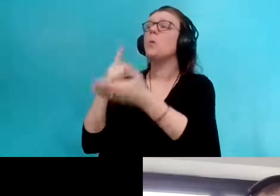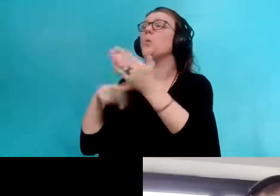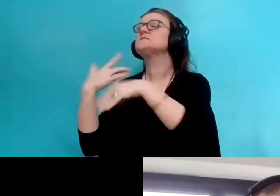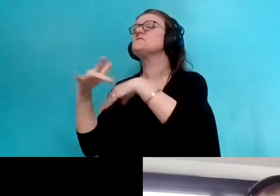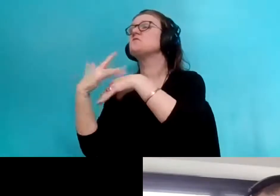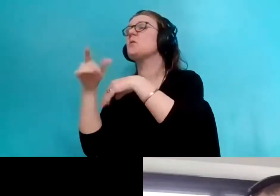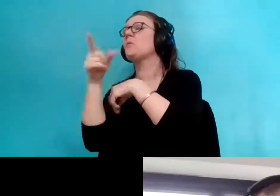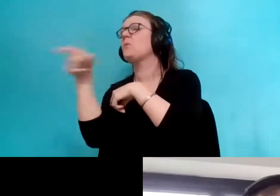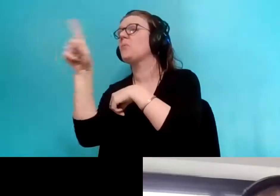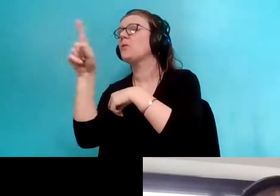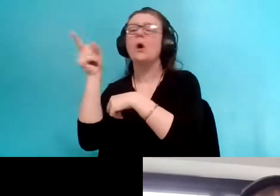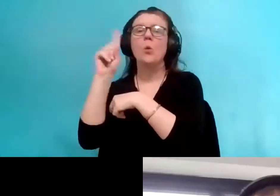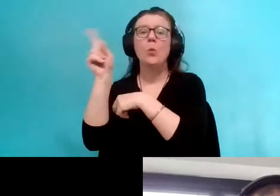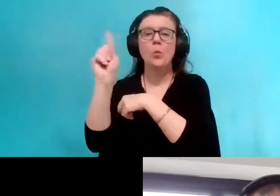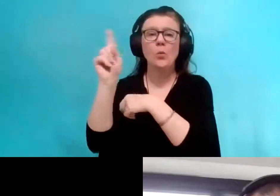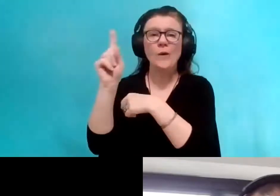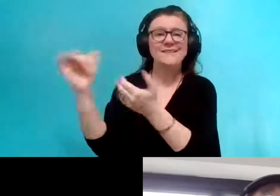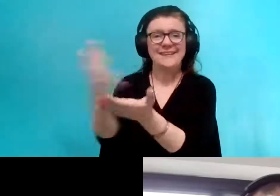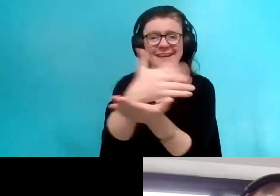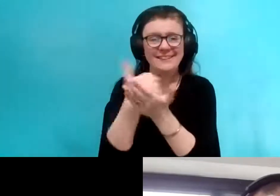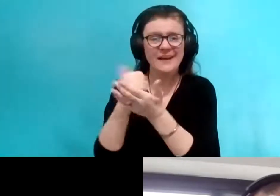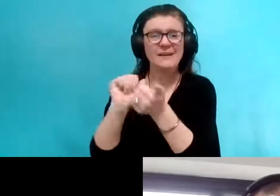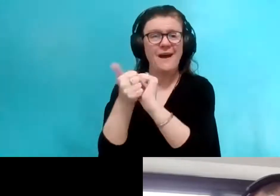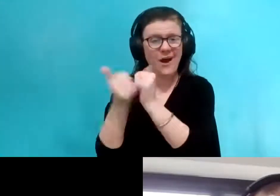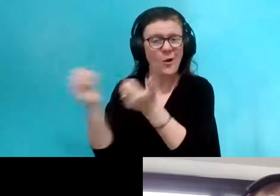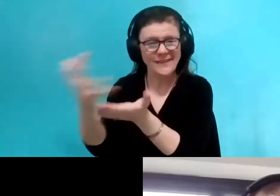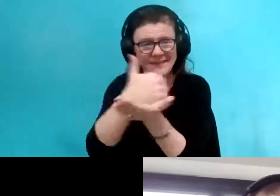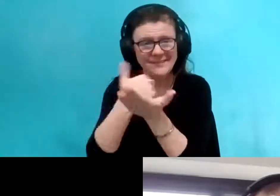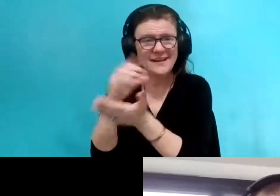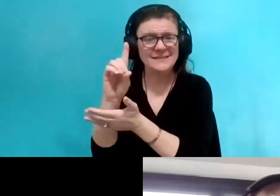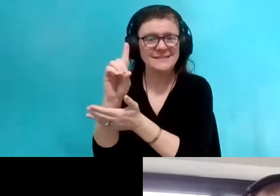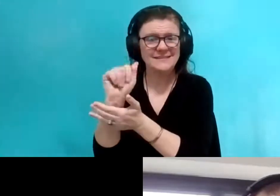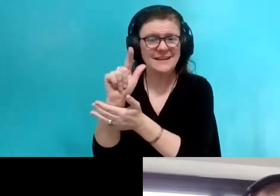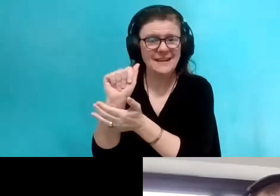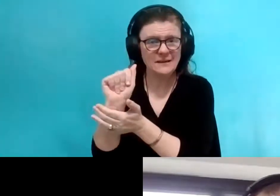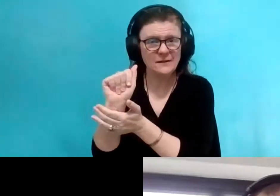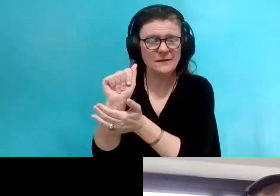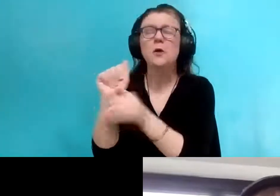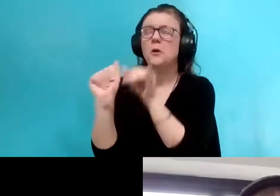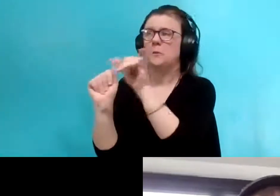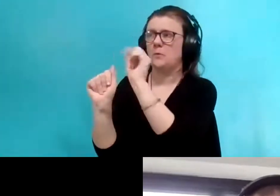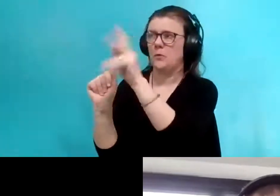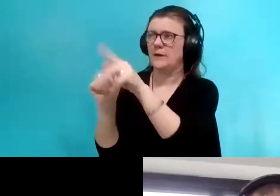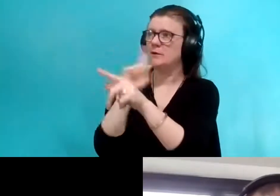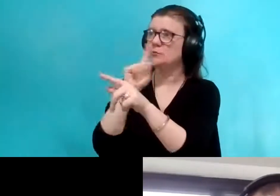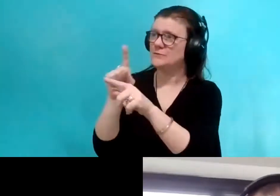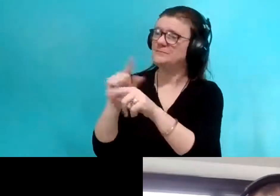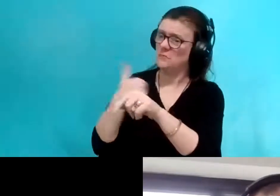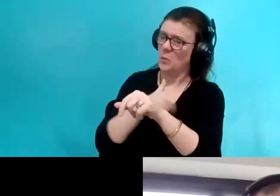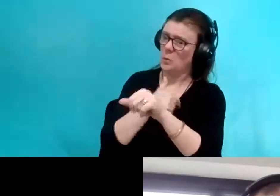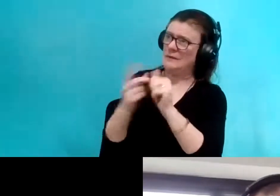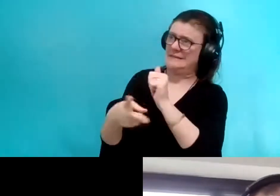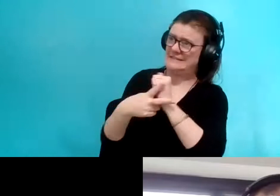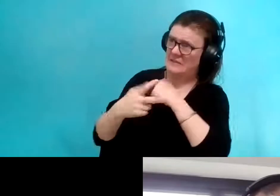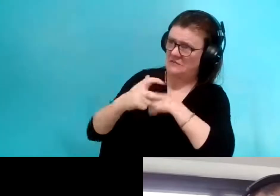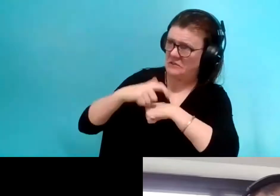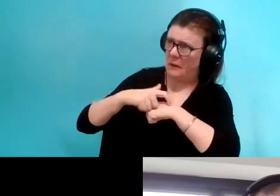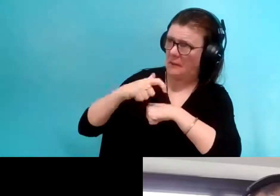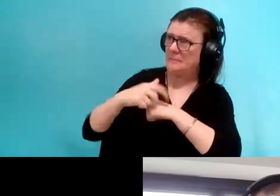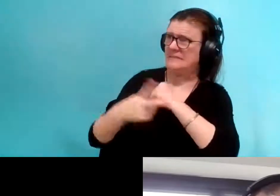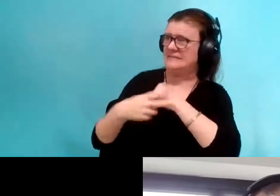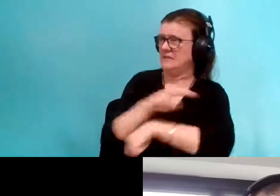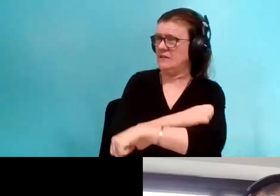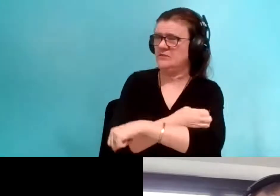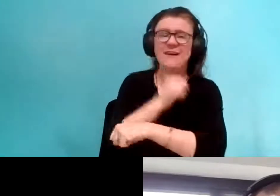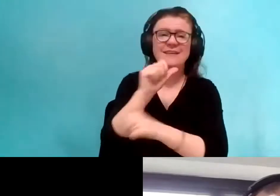the sources and the mechanisms for data collection, and making sure that you're being really efficient across the system about that and not